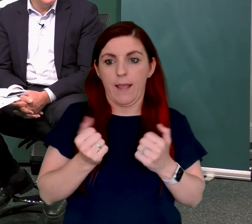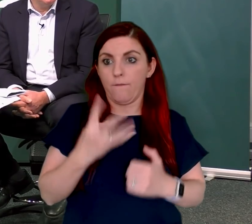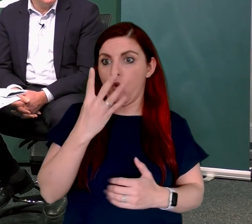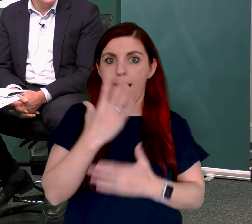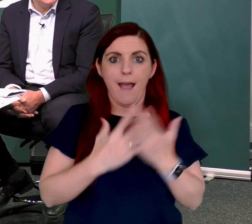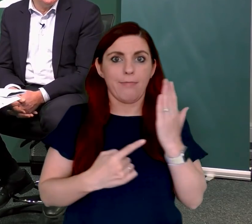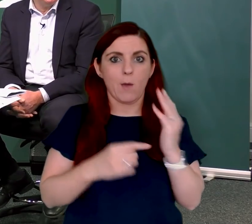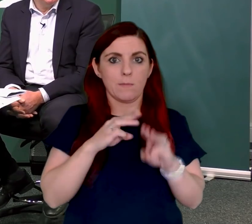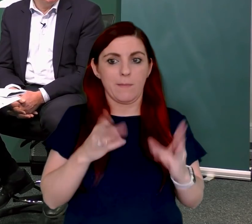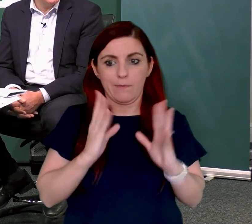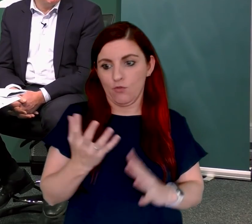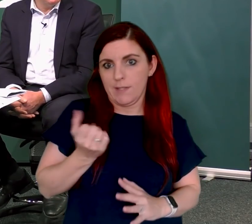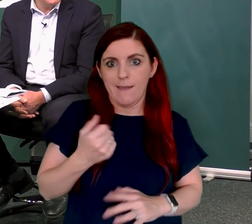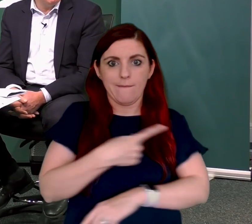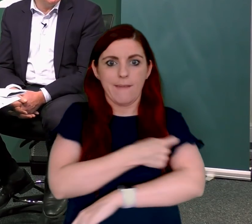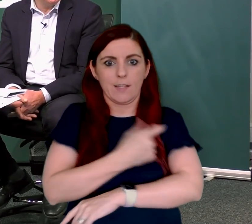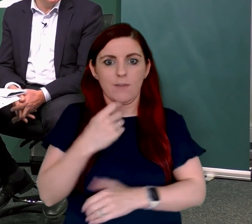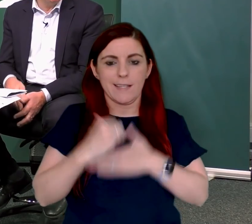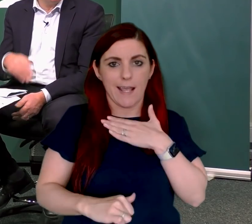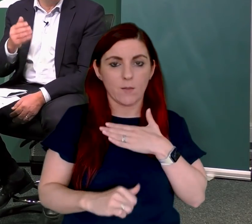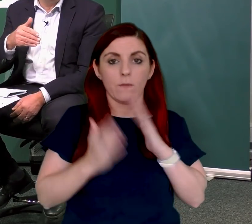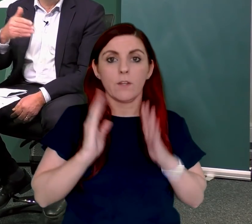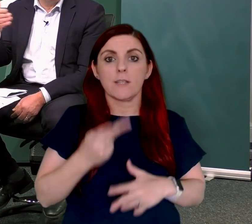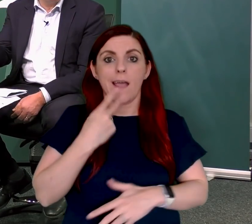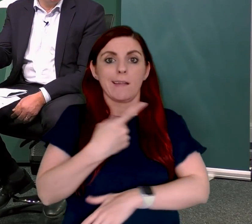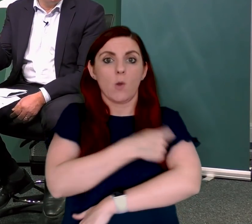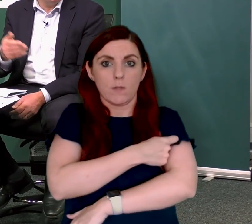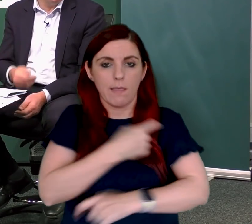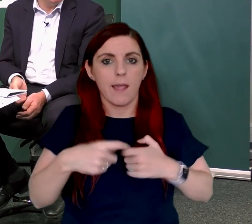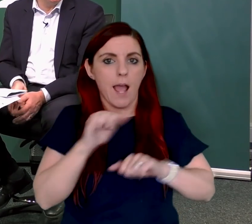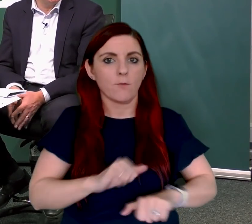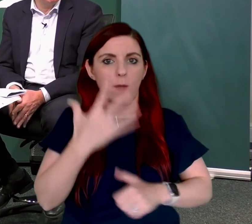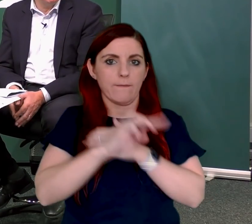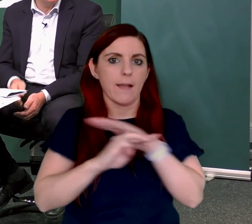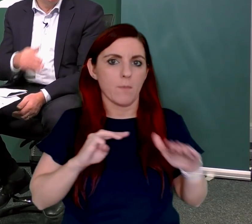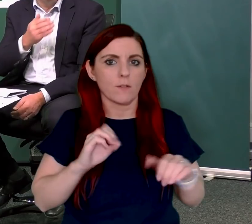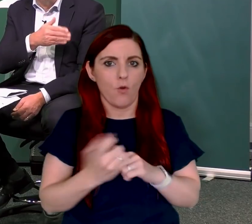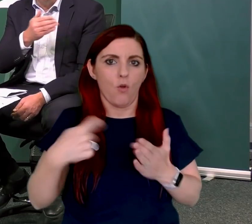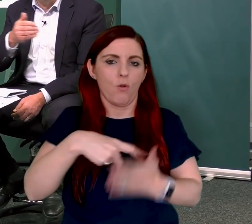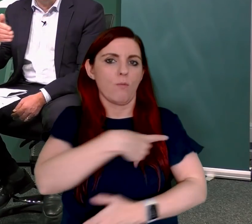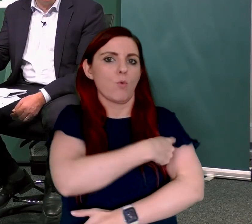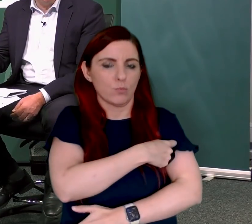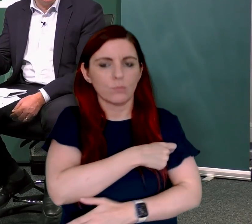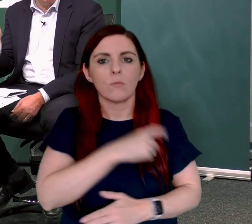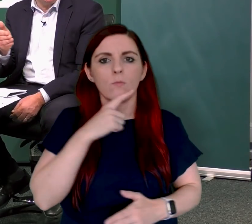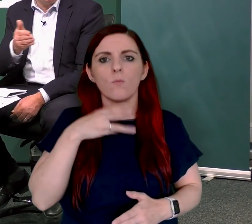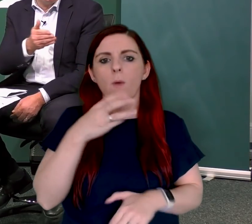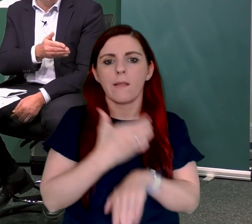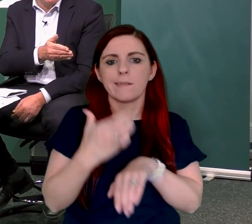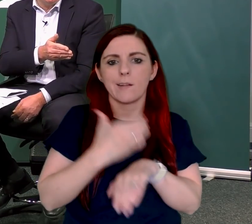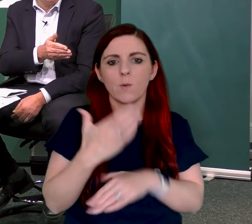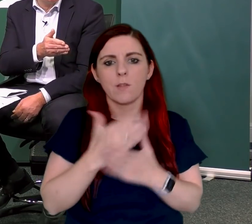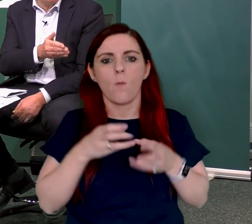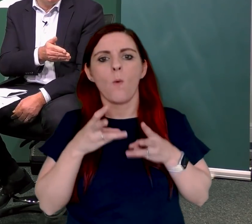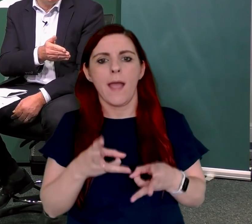are vaccinated in recent days, for example, once they have their dose 2s, they'll still have to wait that minimum period of 5 months for their booster. So we will be continuing. In some ways, it may have